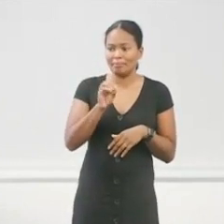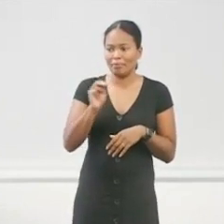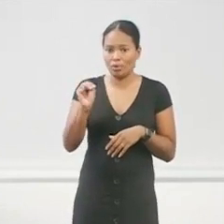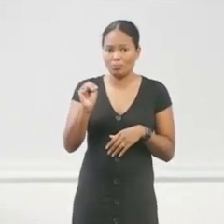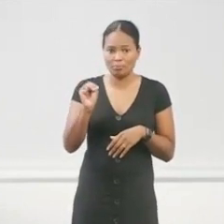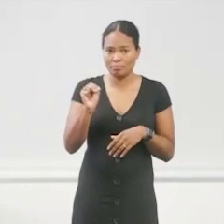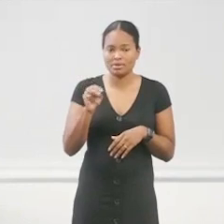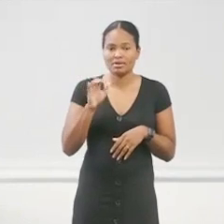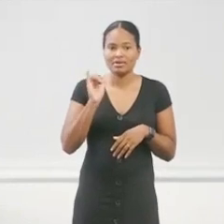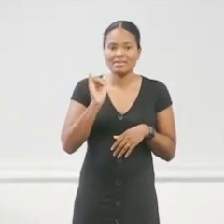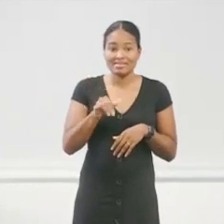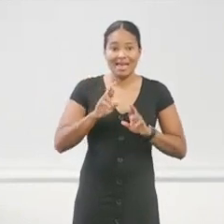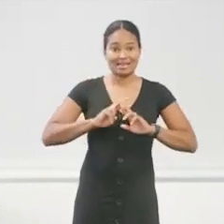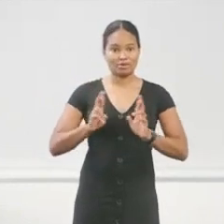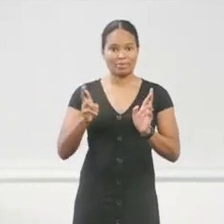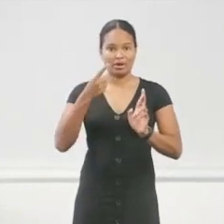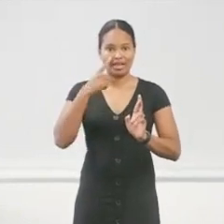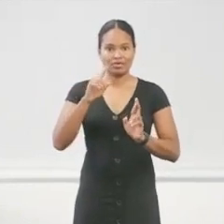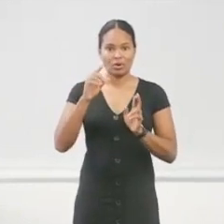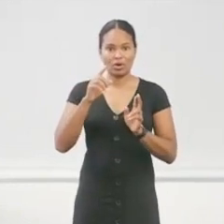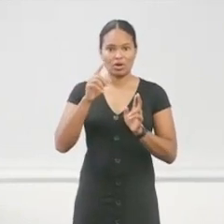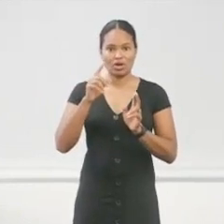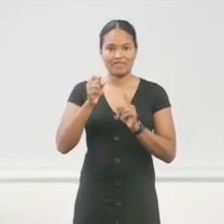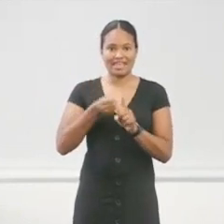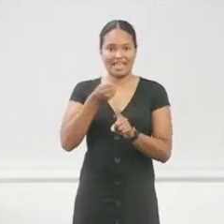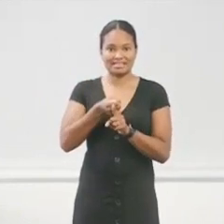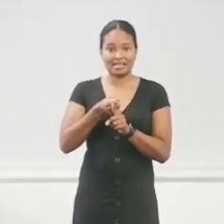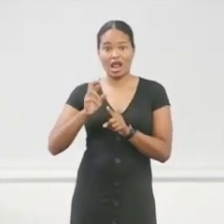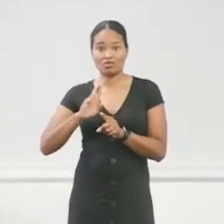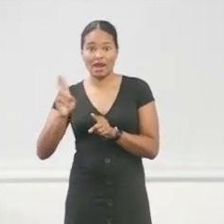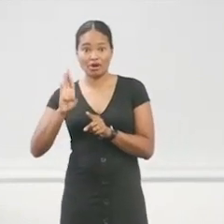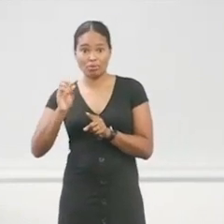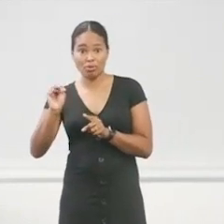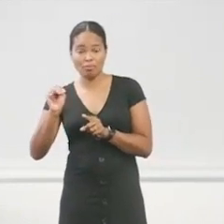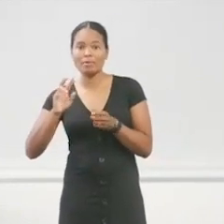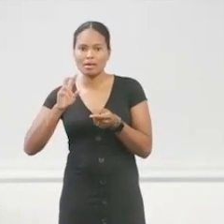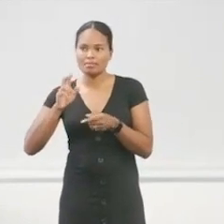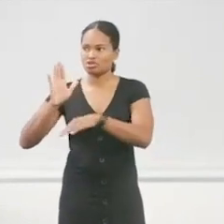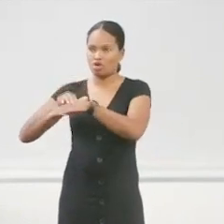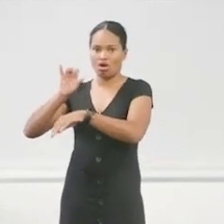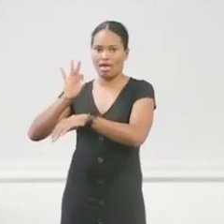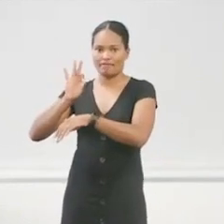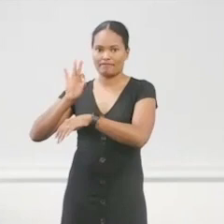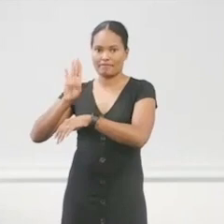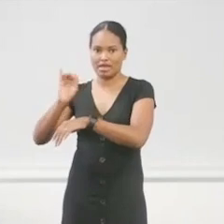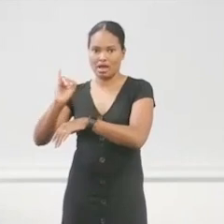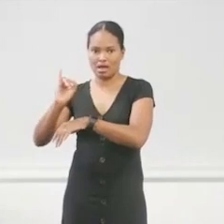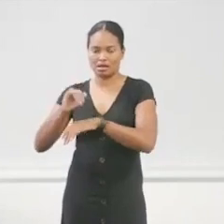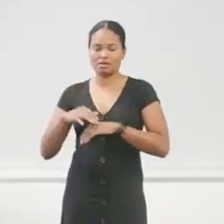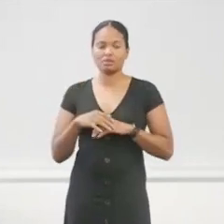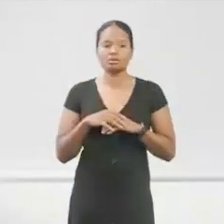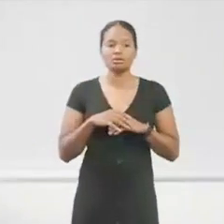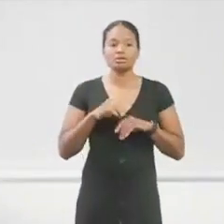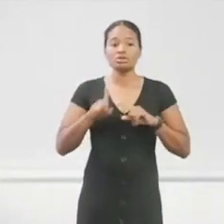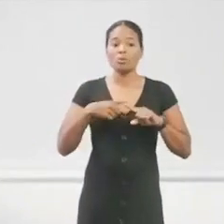Left of boom is preparing for the incident. Right of boom is where you're calling the FBI. Okay? So when we're preparing